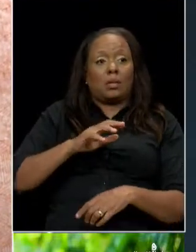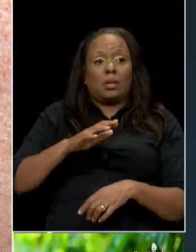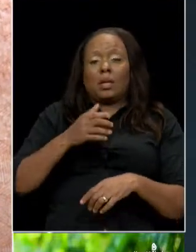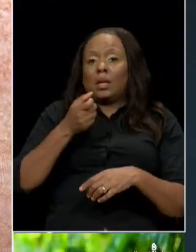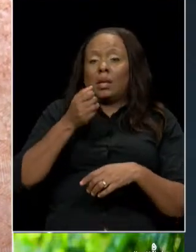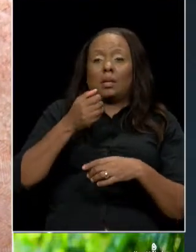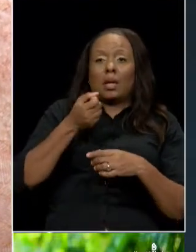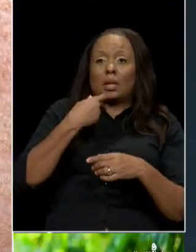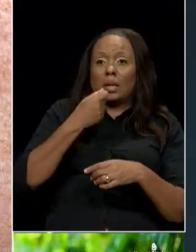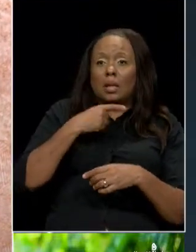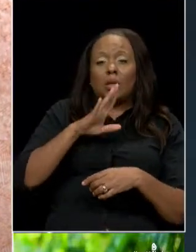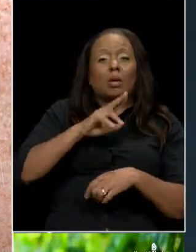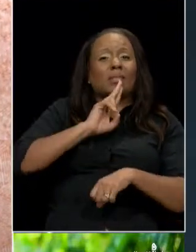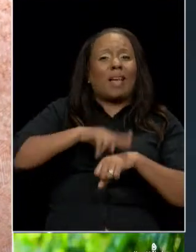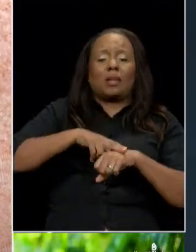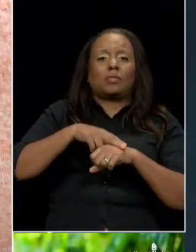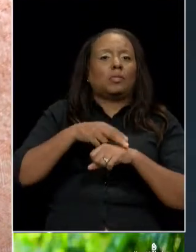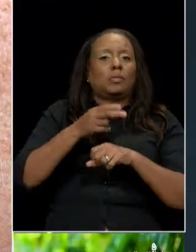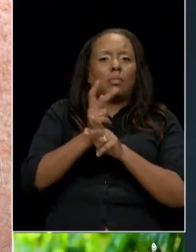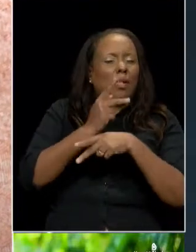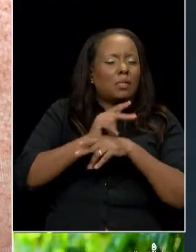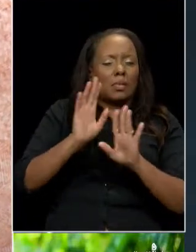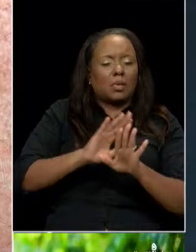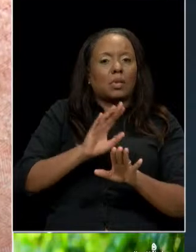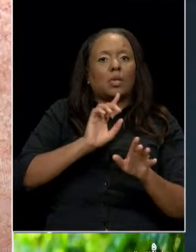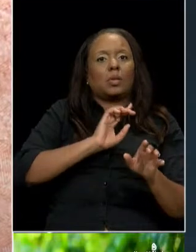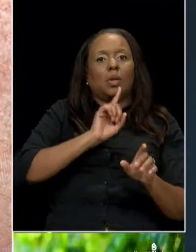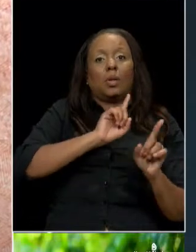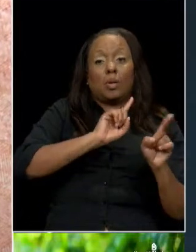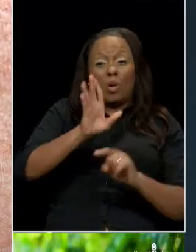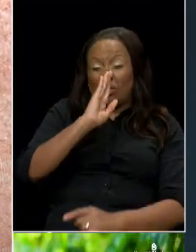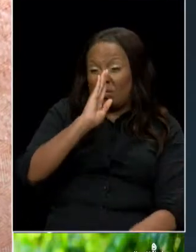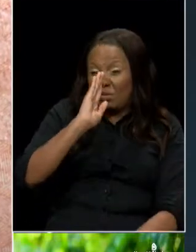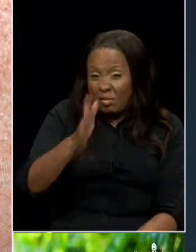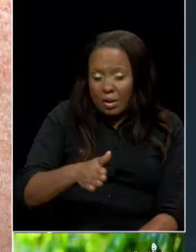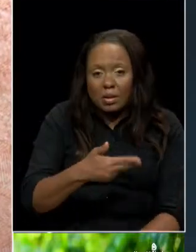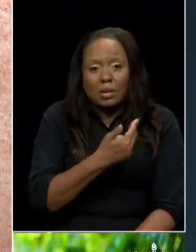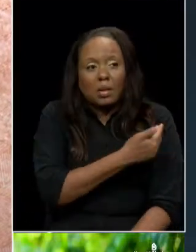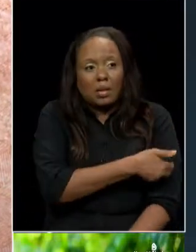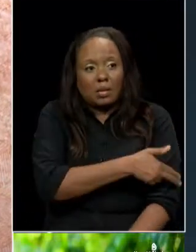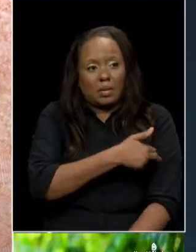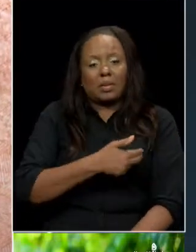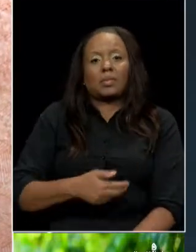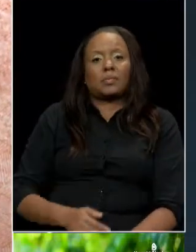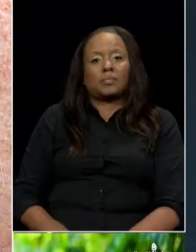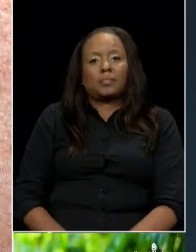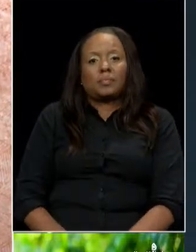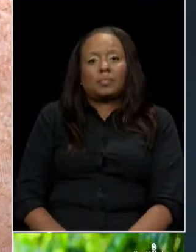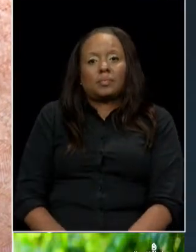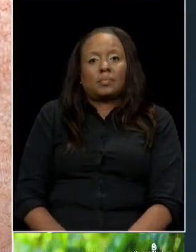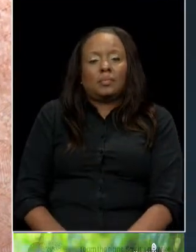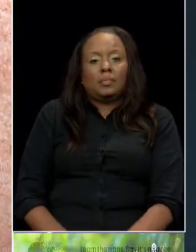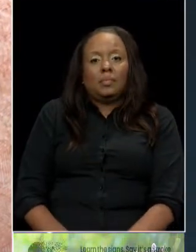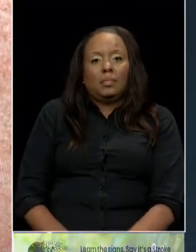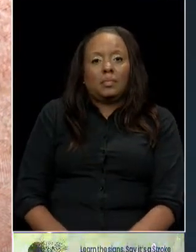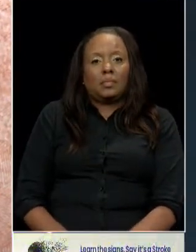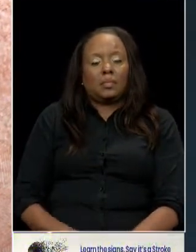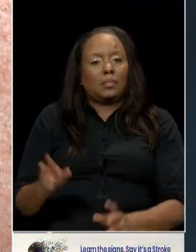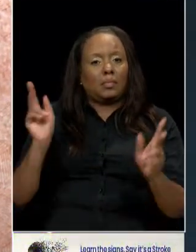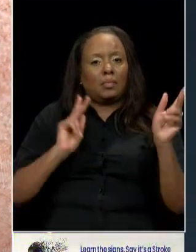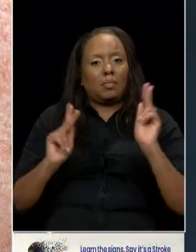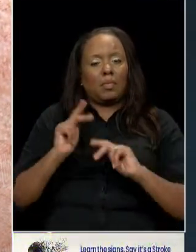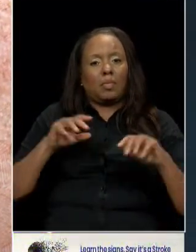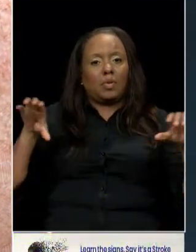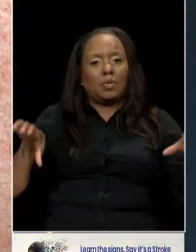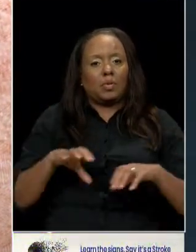the QEH hospital. And that's really because of, no, this is something that you need to draw on, because people do a lot of strange things. And Yes. I try